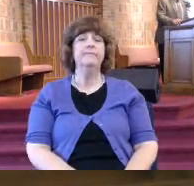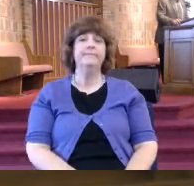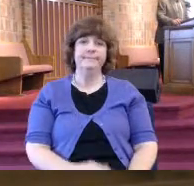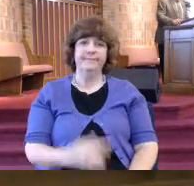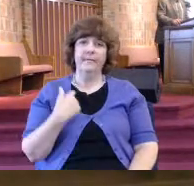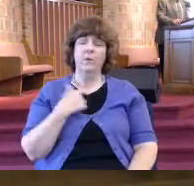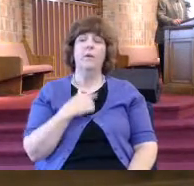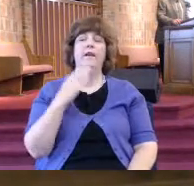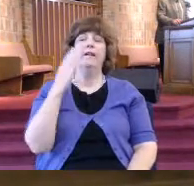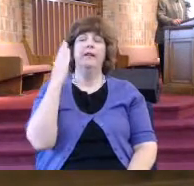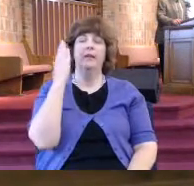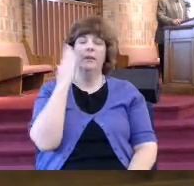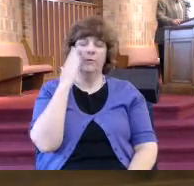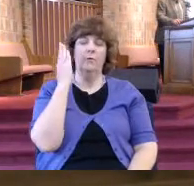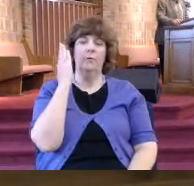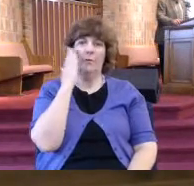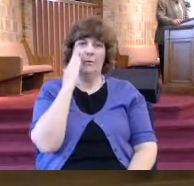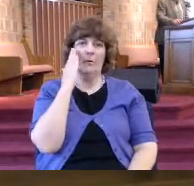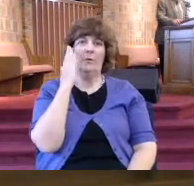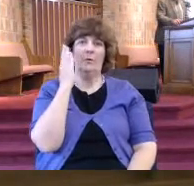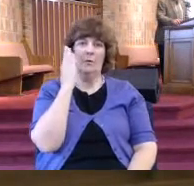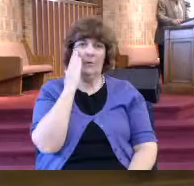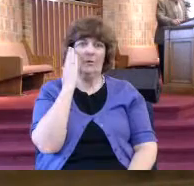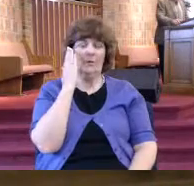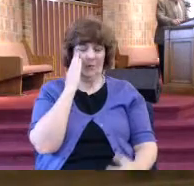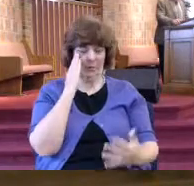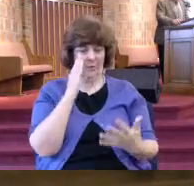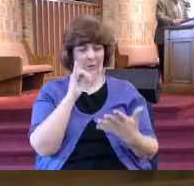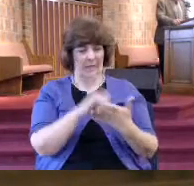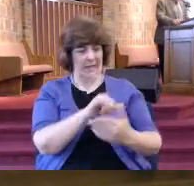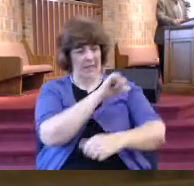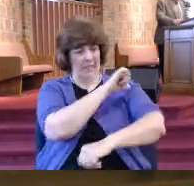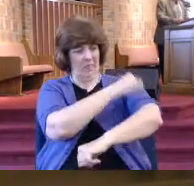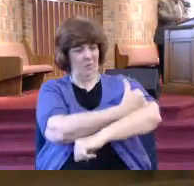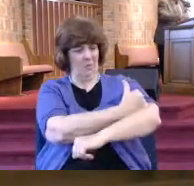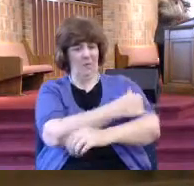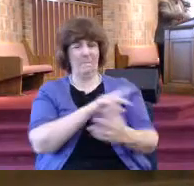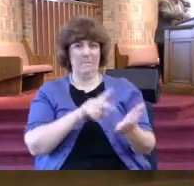aware in life of the concept of authority.